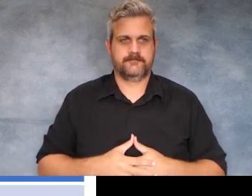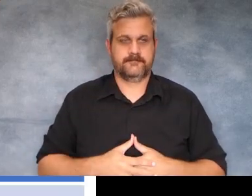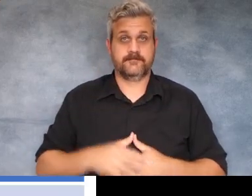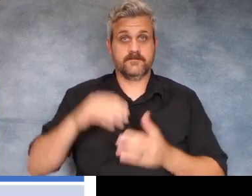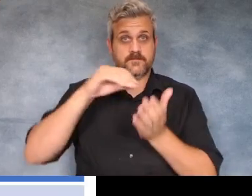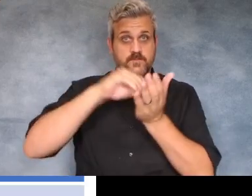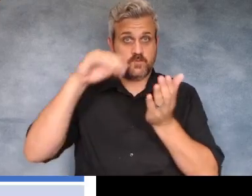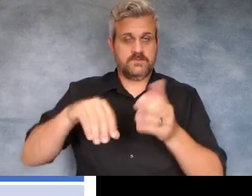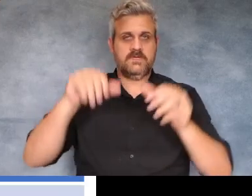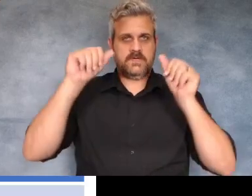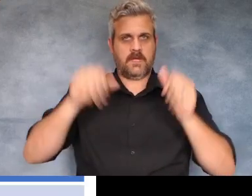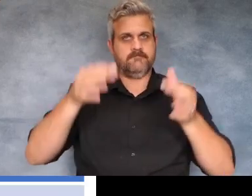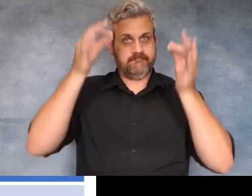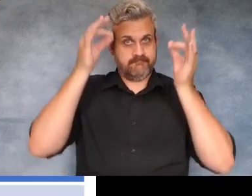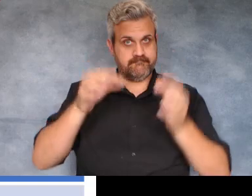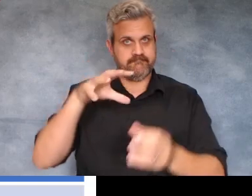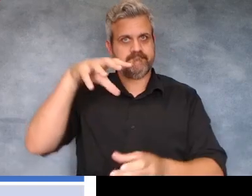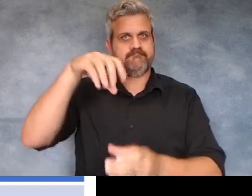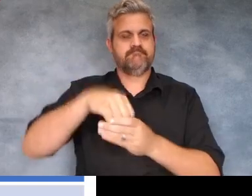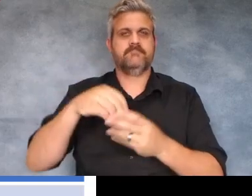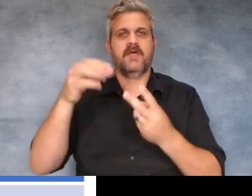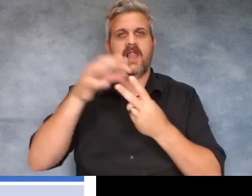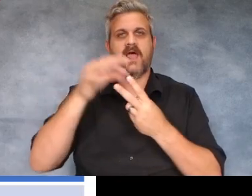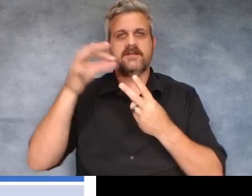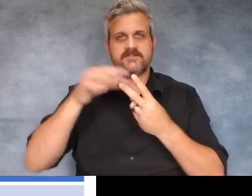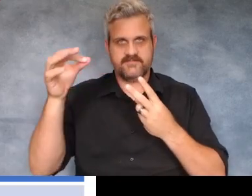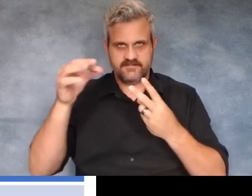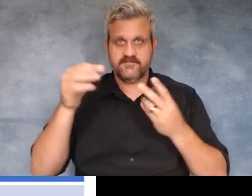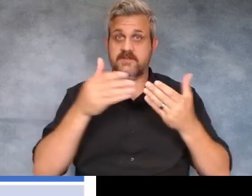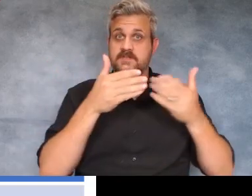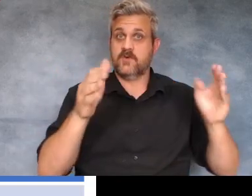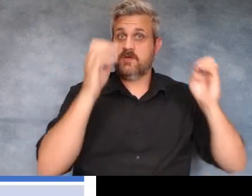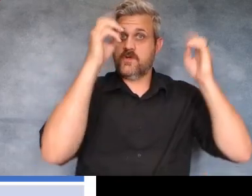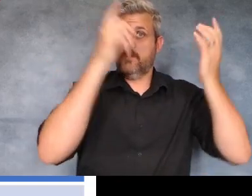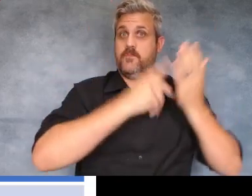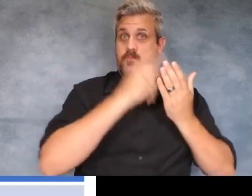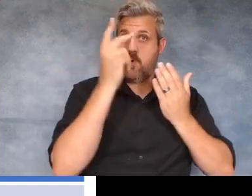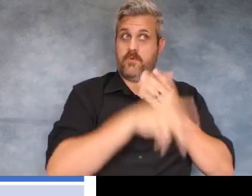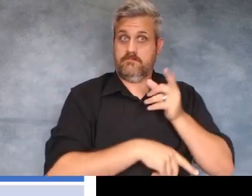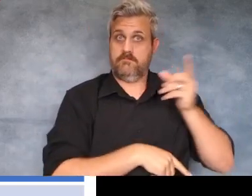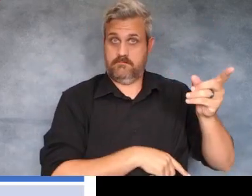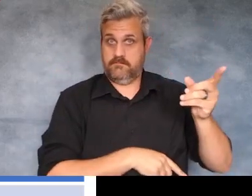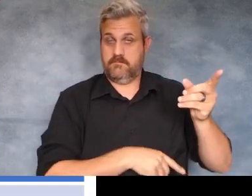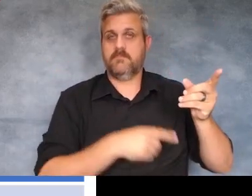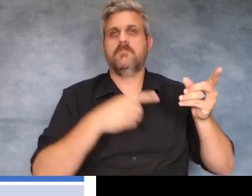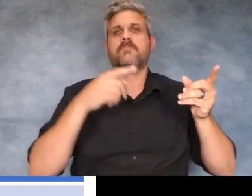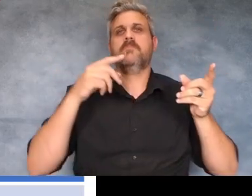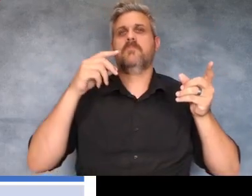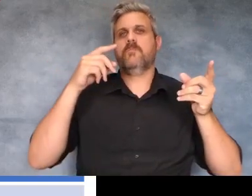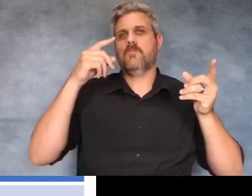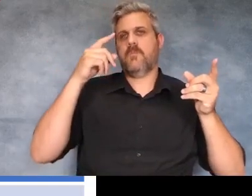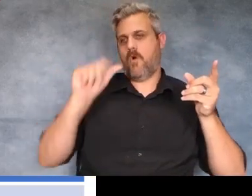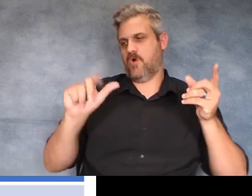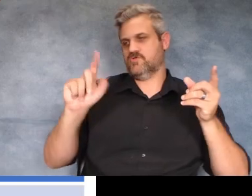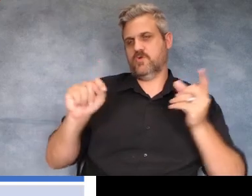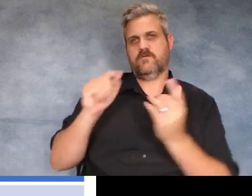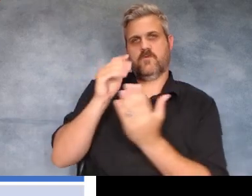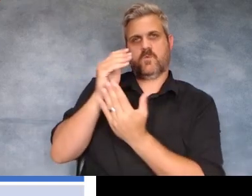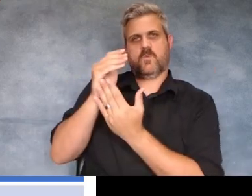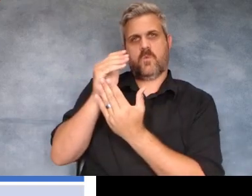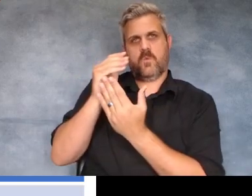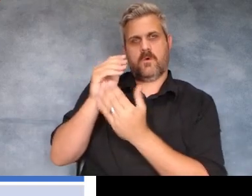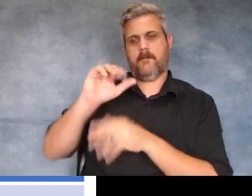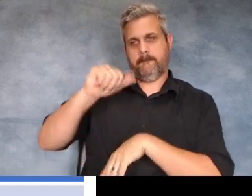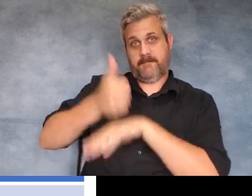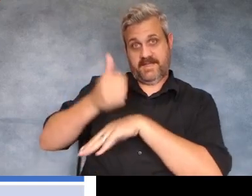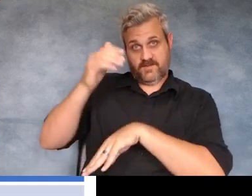Students may choose to participate in electives from general education program of studies or alternative course of based on their